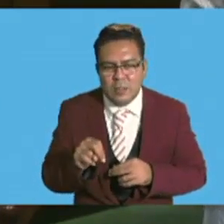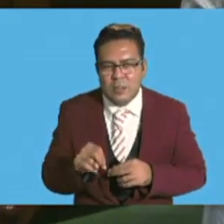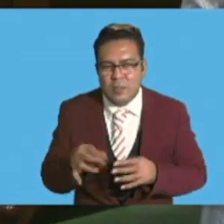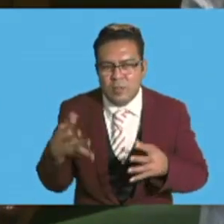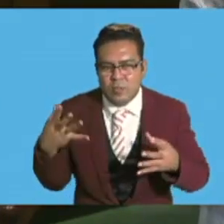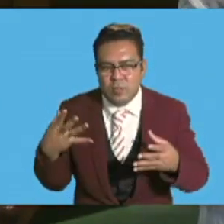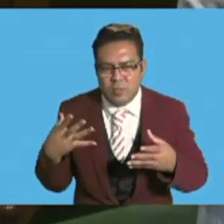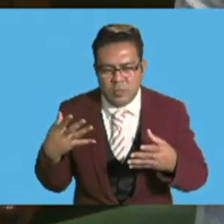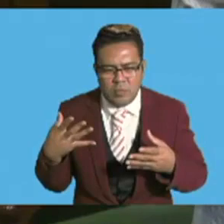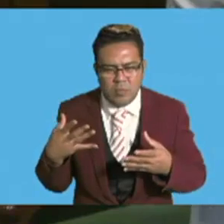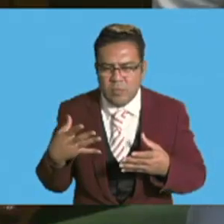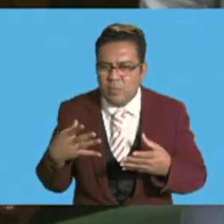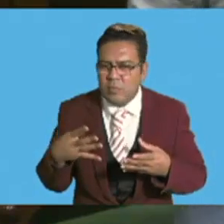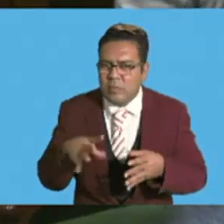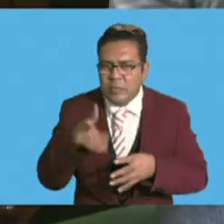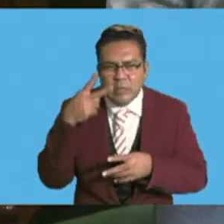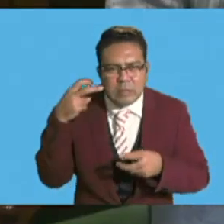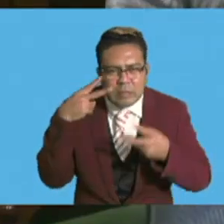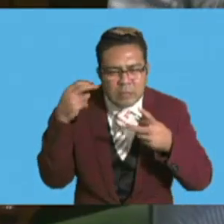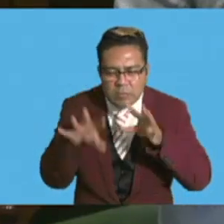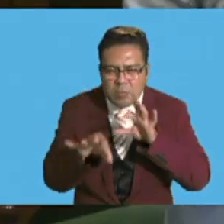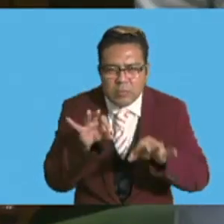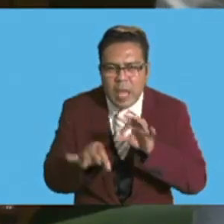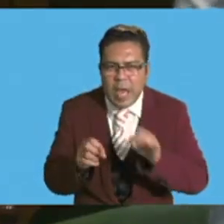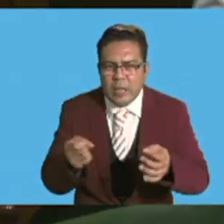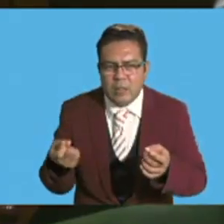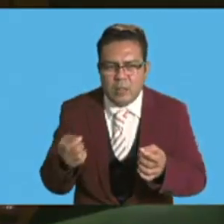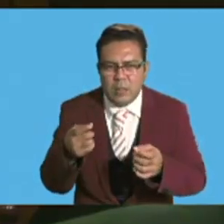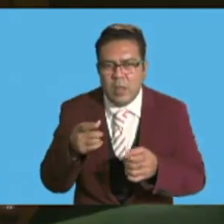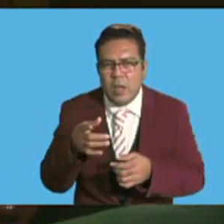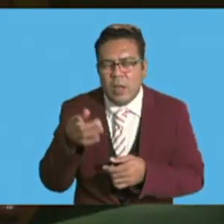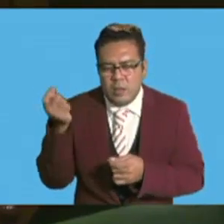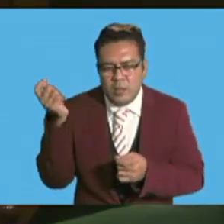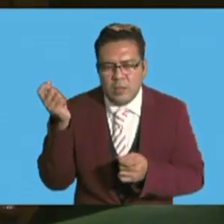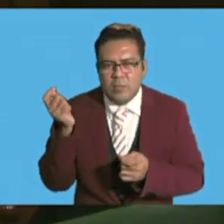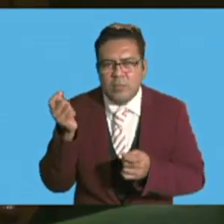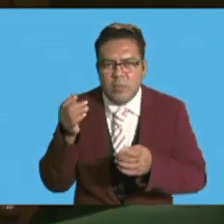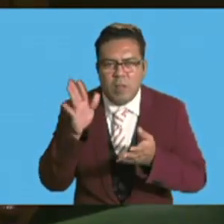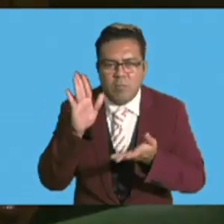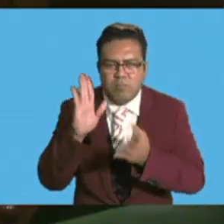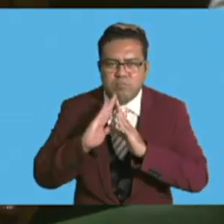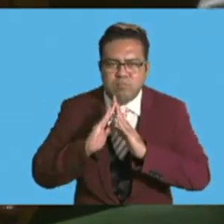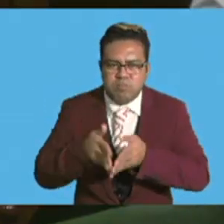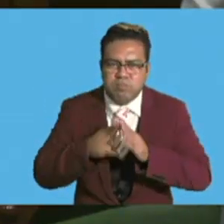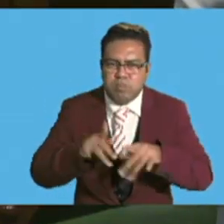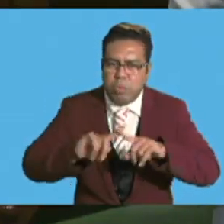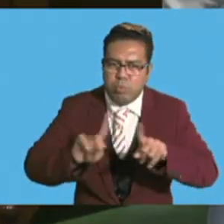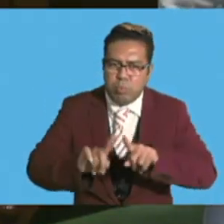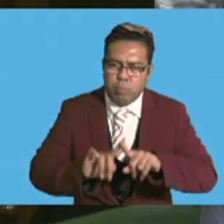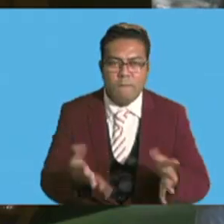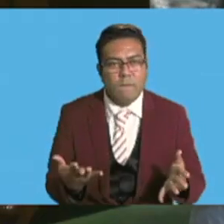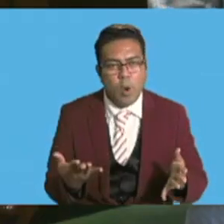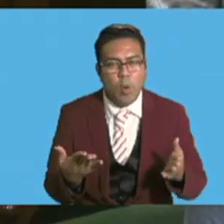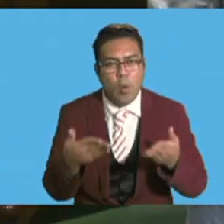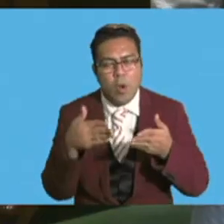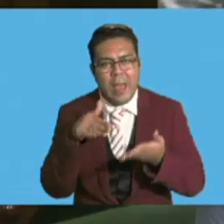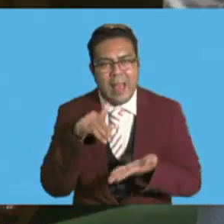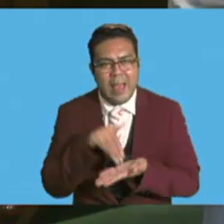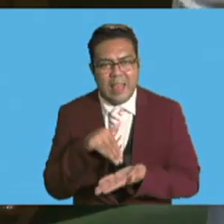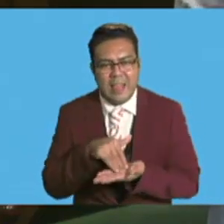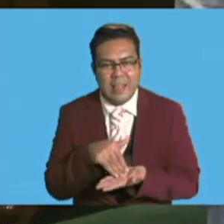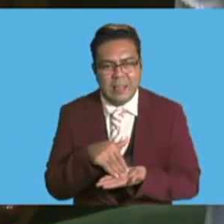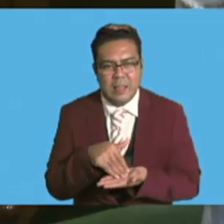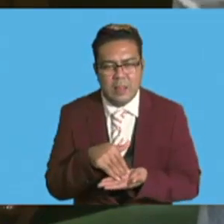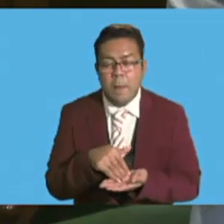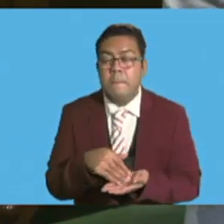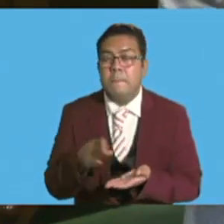happening in our facilities. And also we need to stop damaging and desecrating our health facilities. These damages